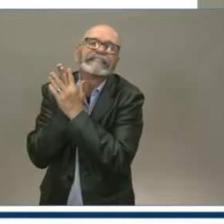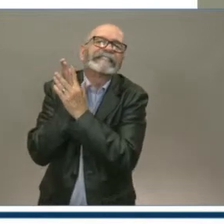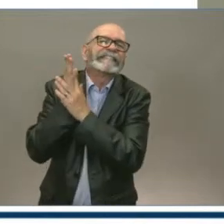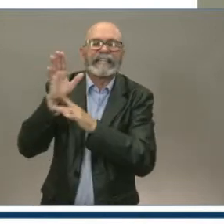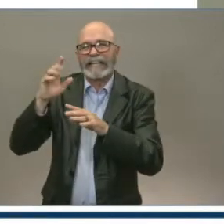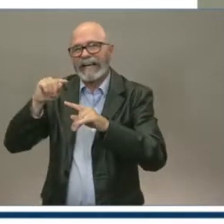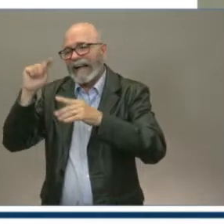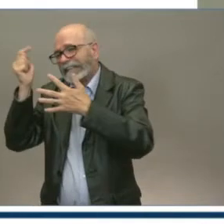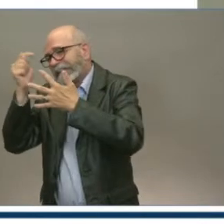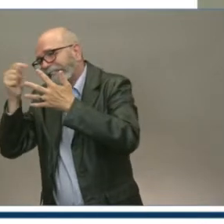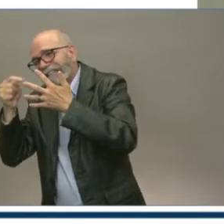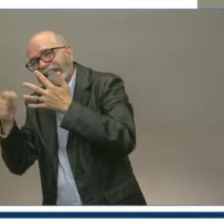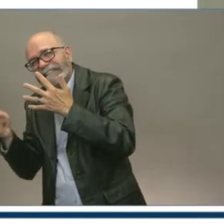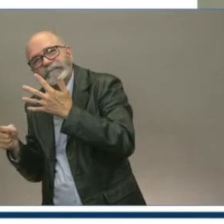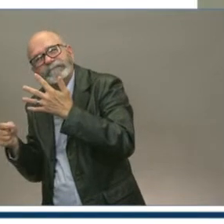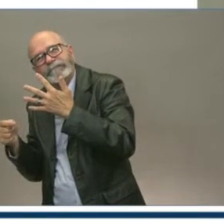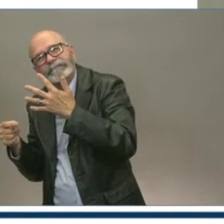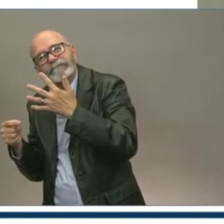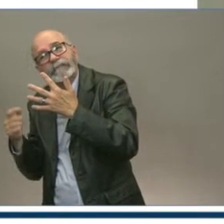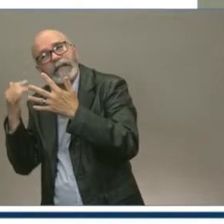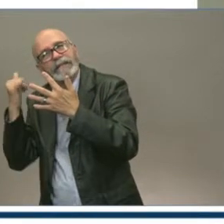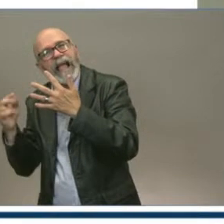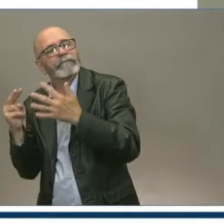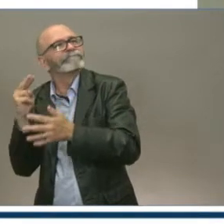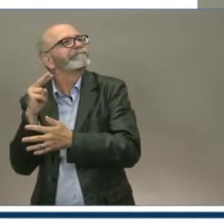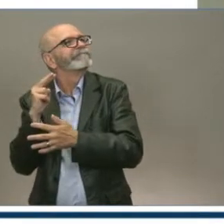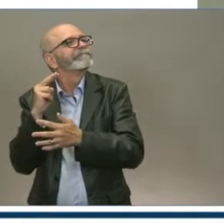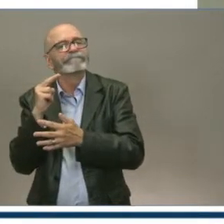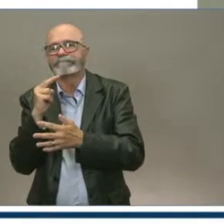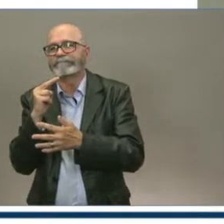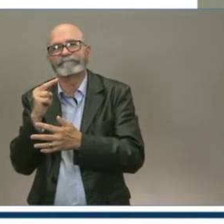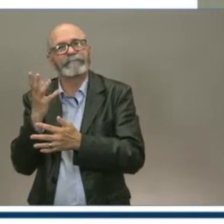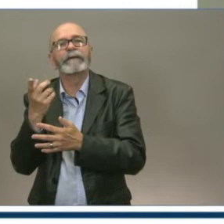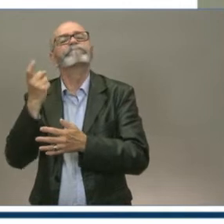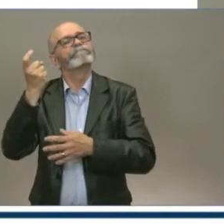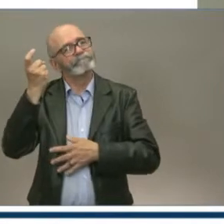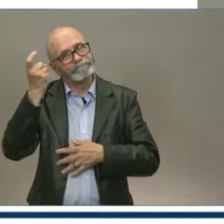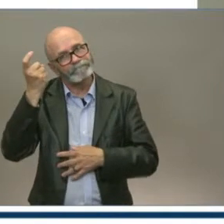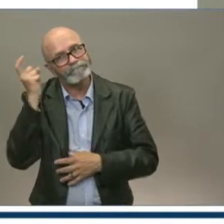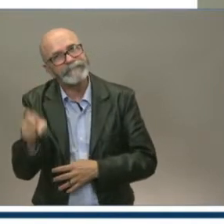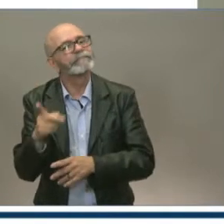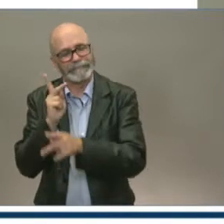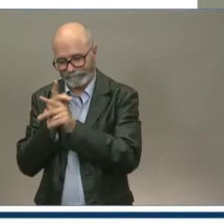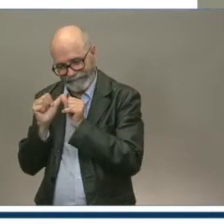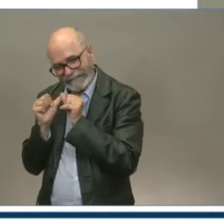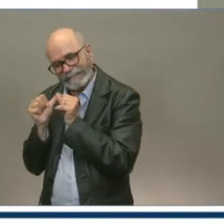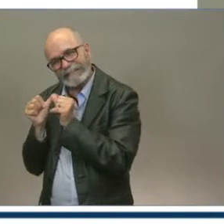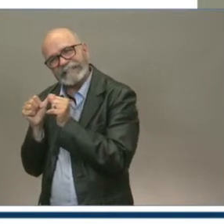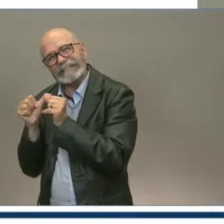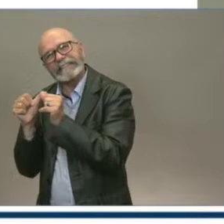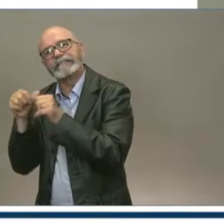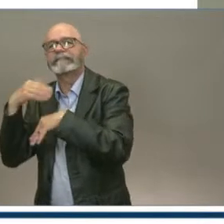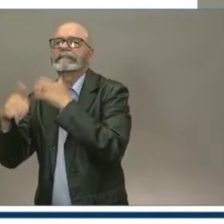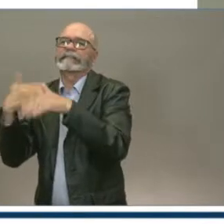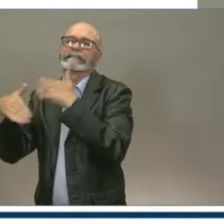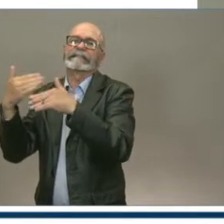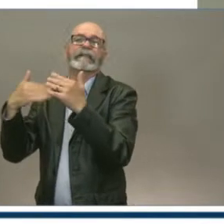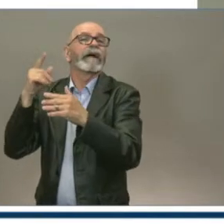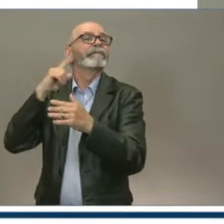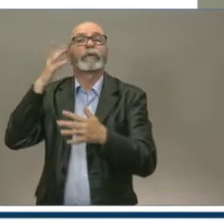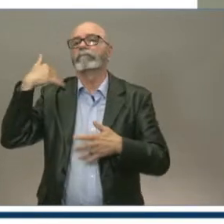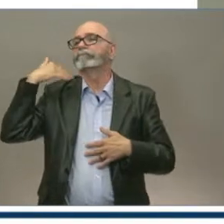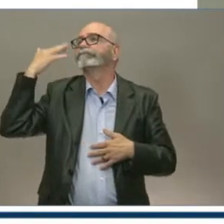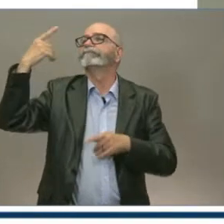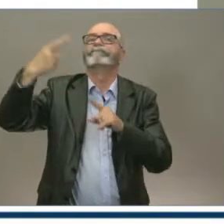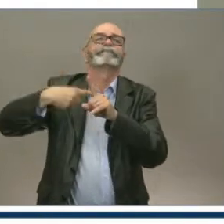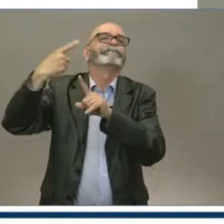But also understanding that we need to really hang on. We need to hold on to that sentiment for the next couple of